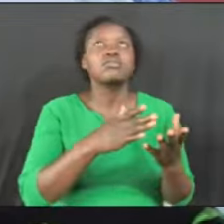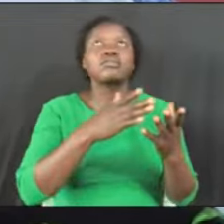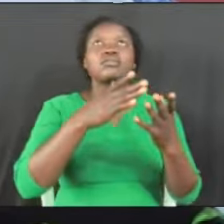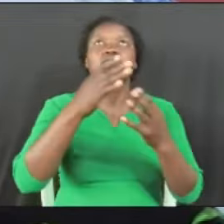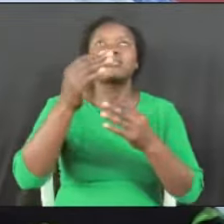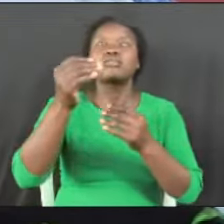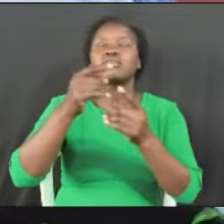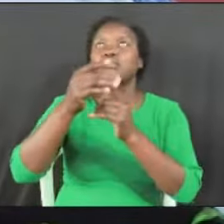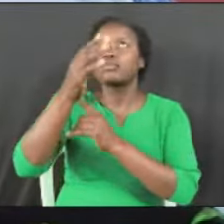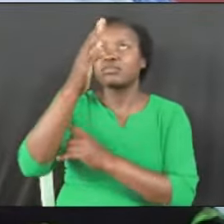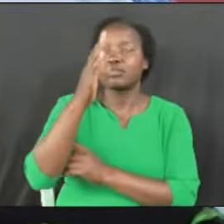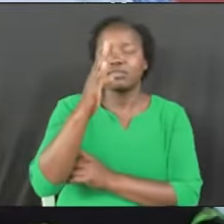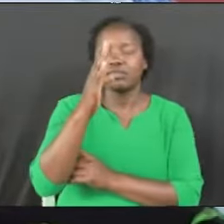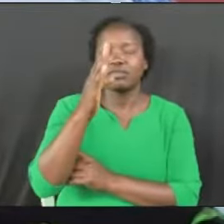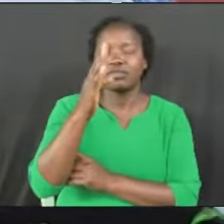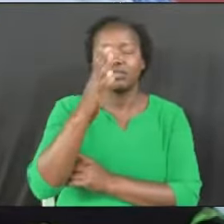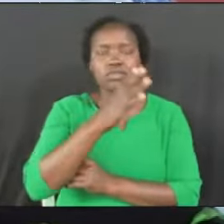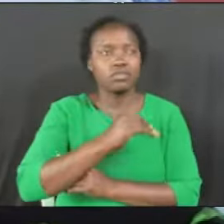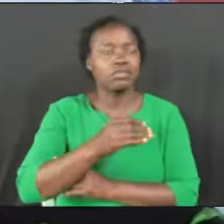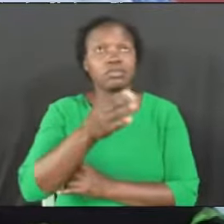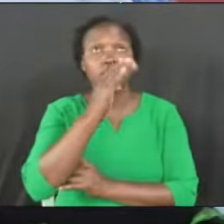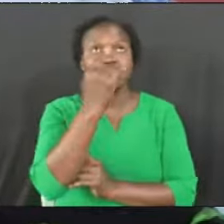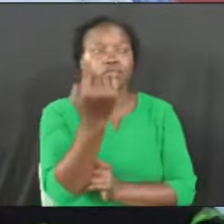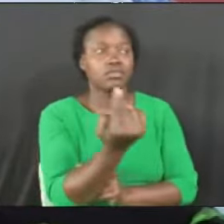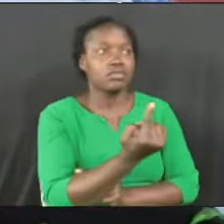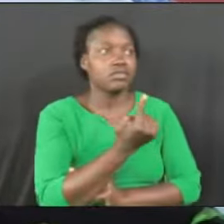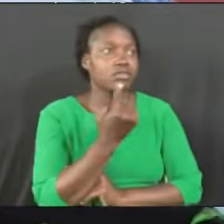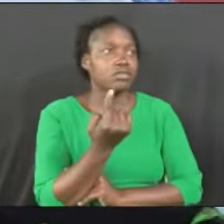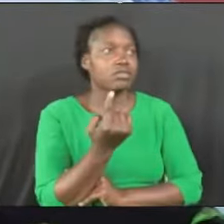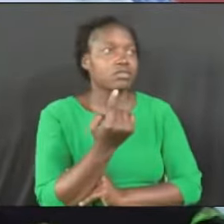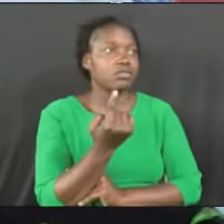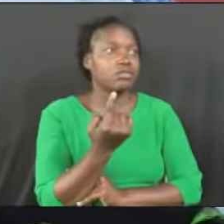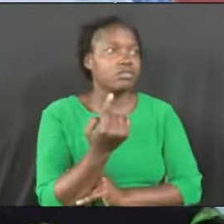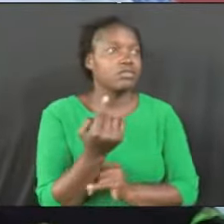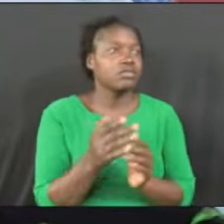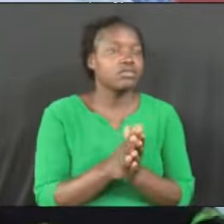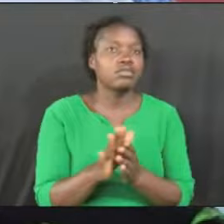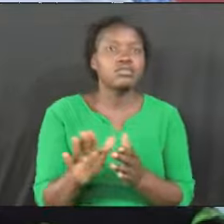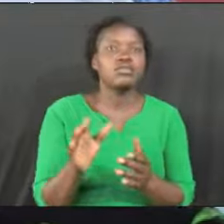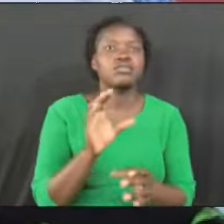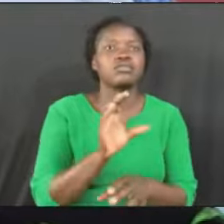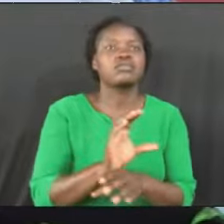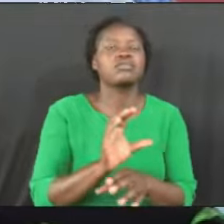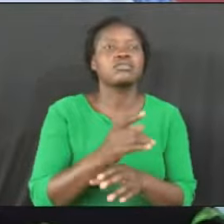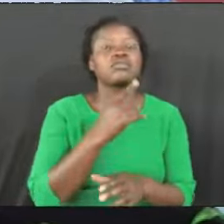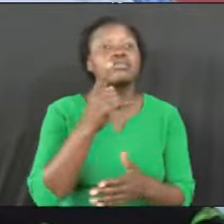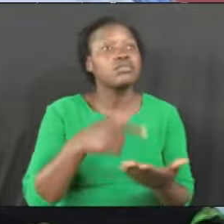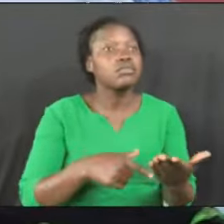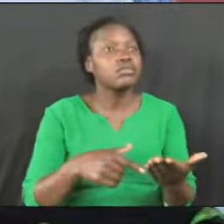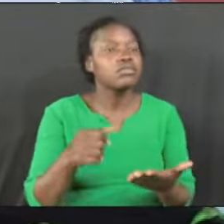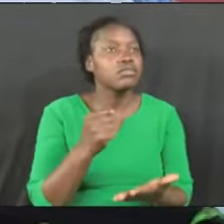to God and God alone. And the entire church said, amen.